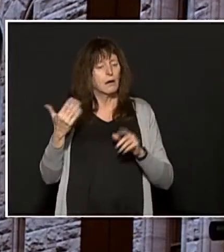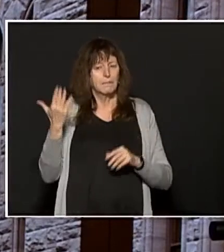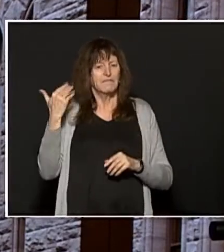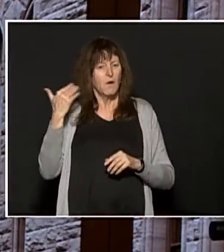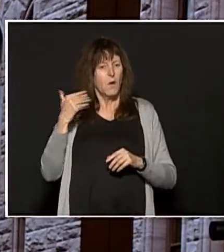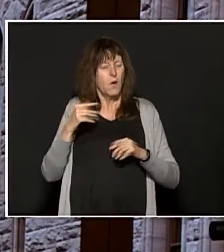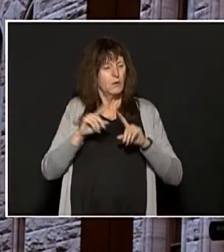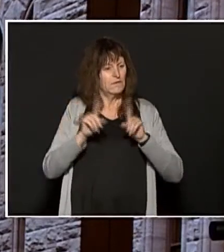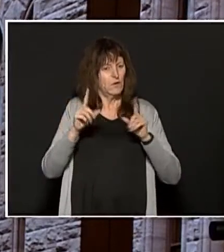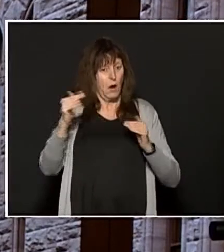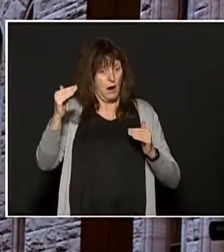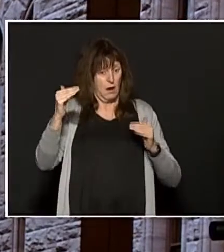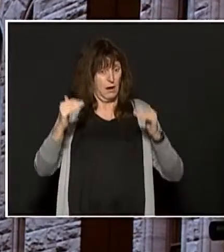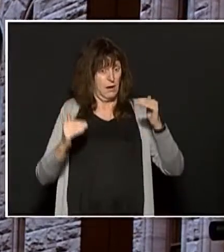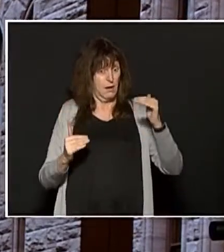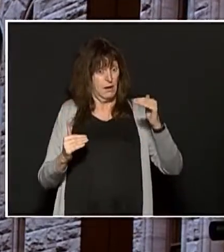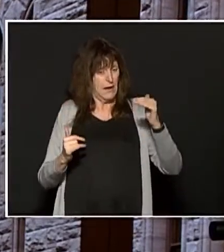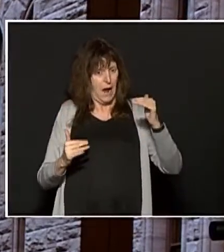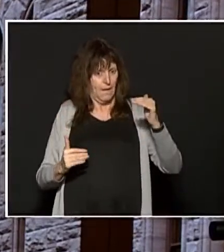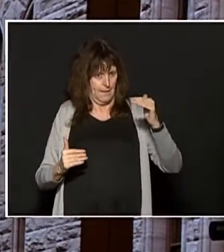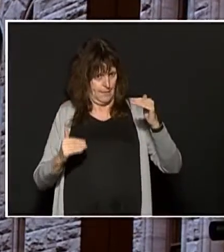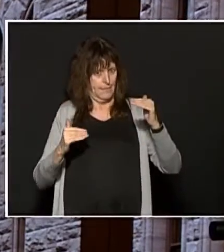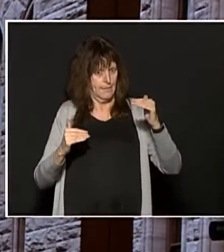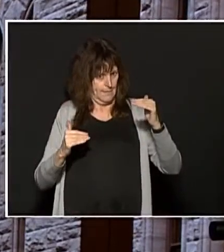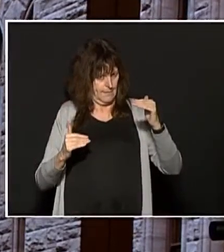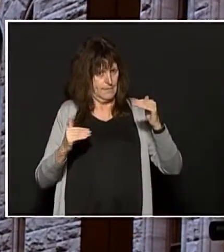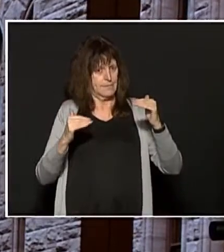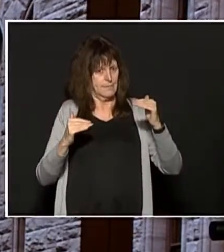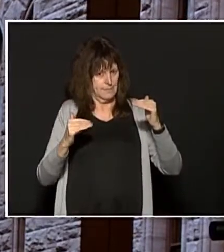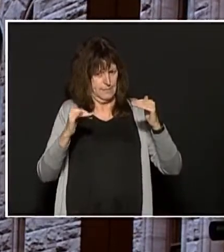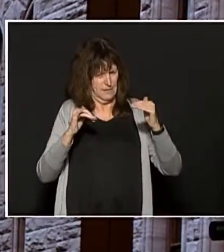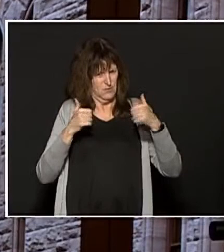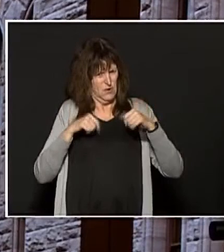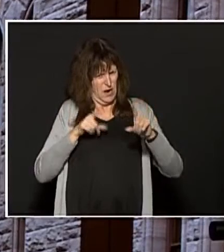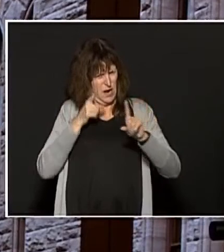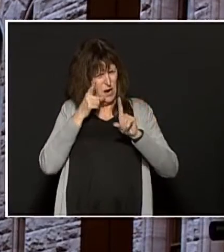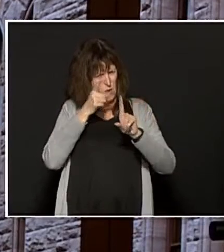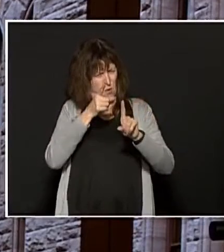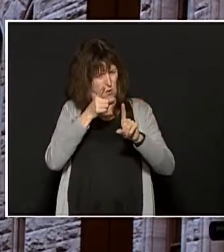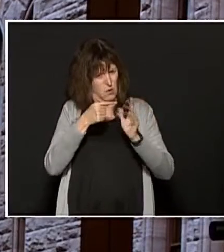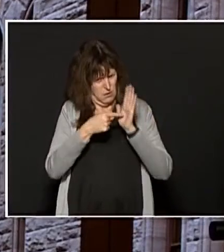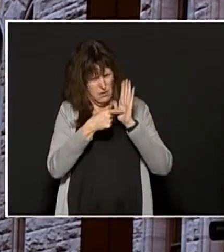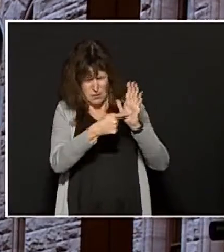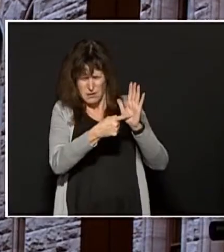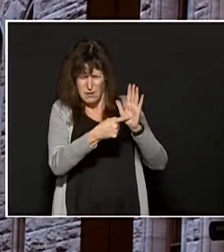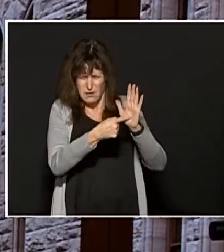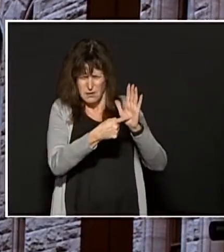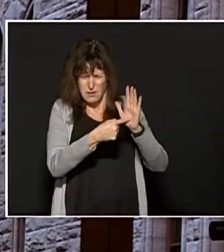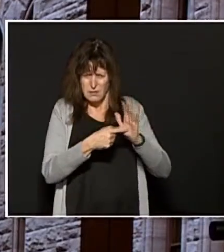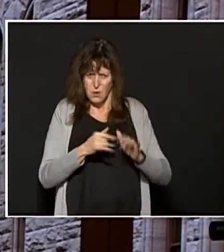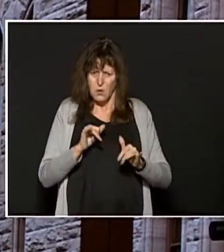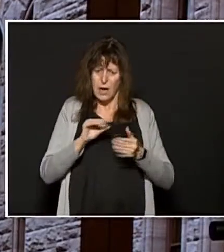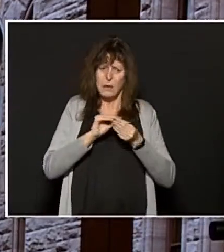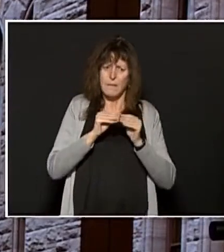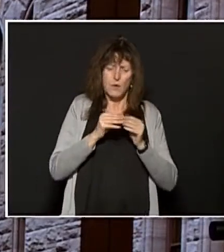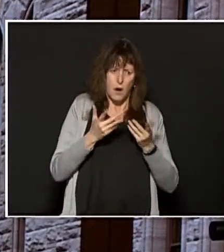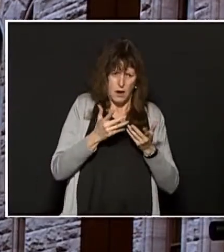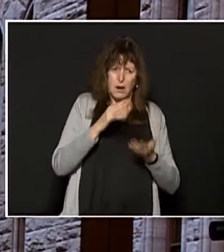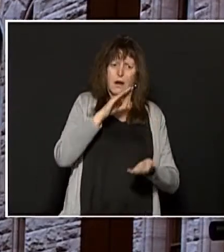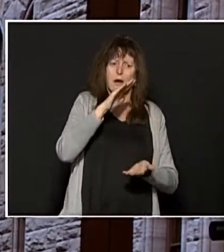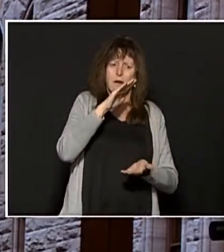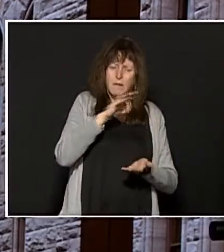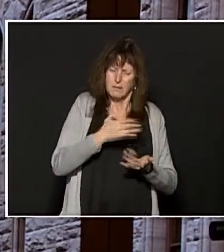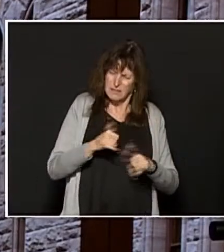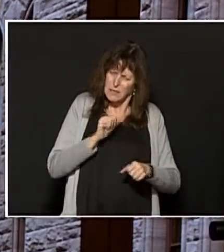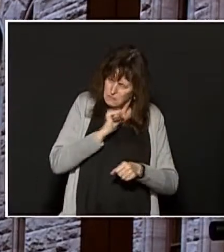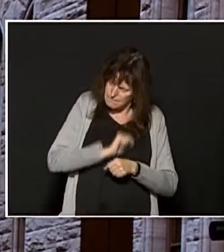to even move that even further, and so we can try and decrease the cases that we're seeing in there. But we have our work ahead of us, and this is a good